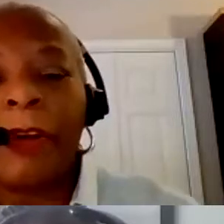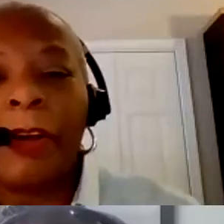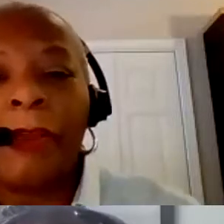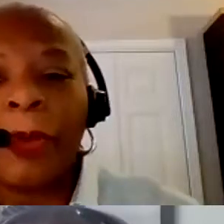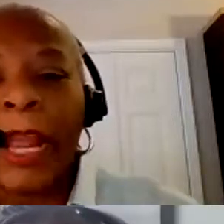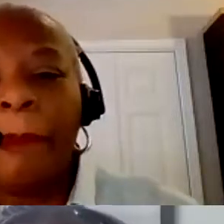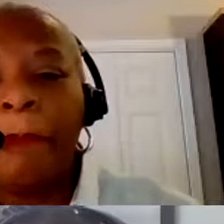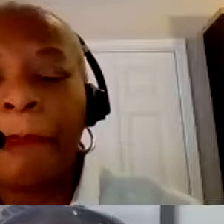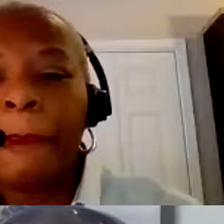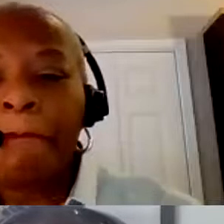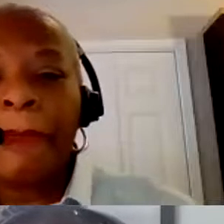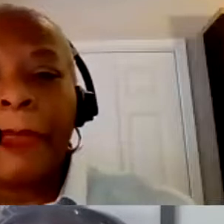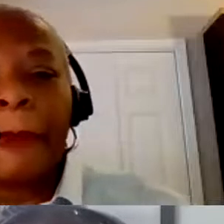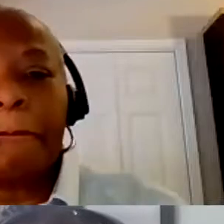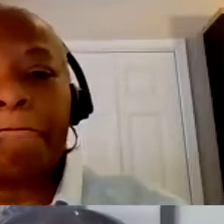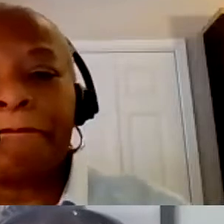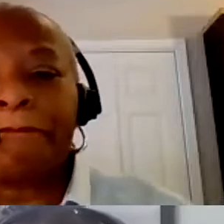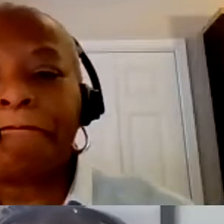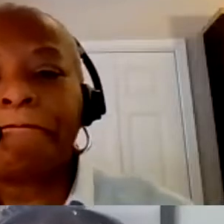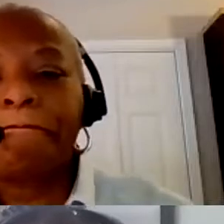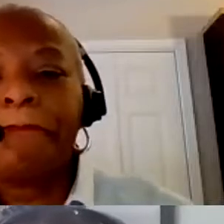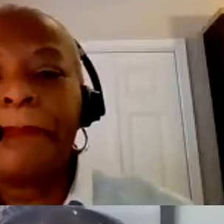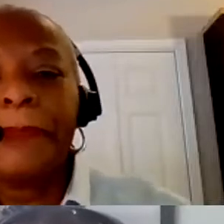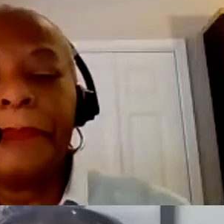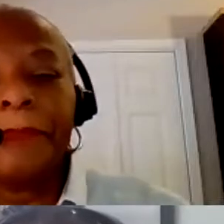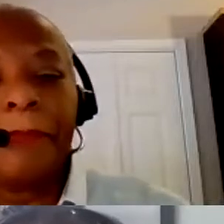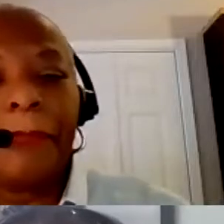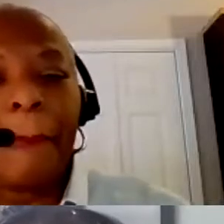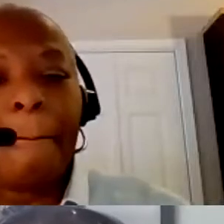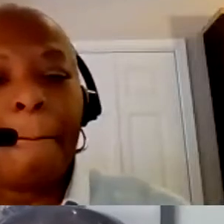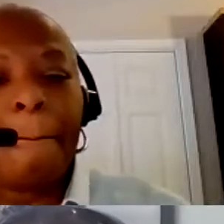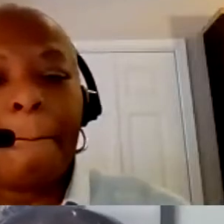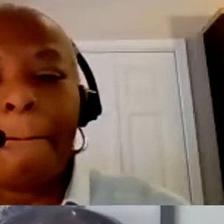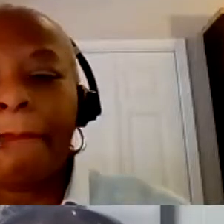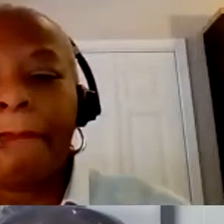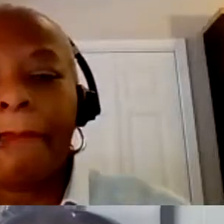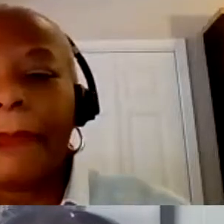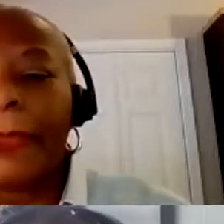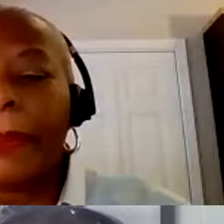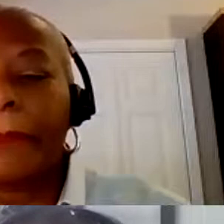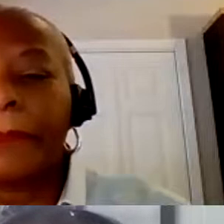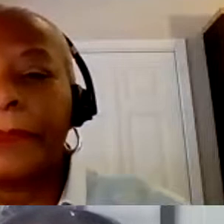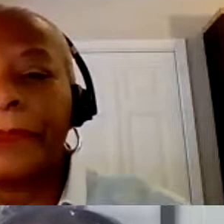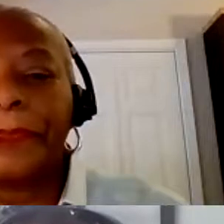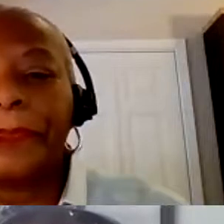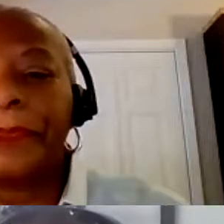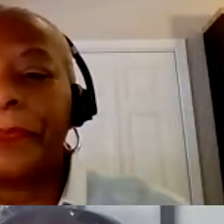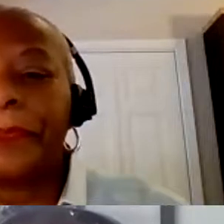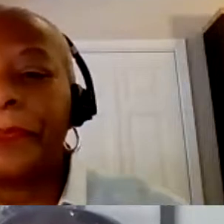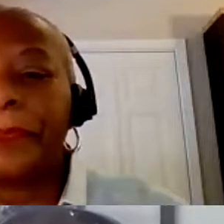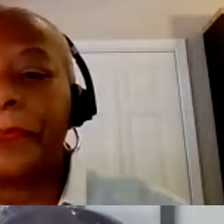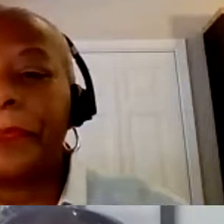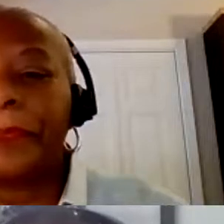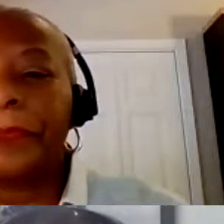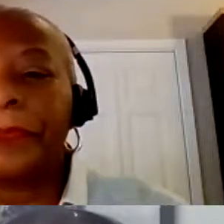tribal voc rehab? Yes, you can always go to our website, and we always update